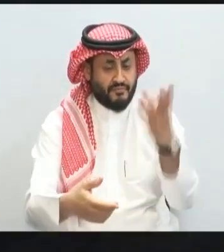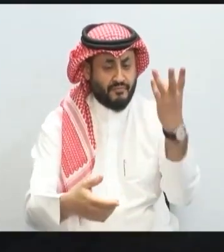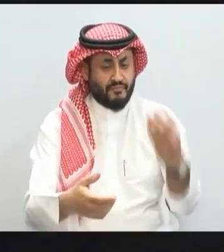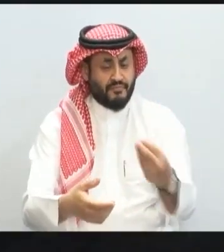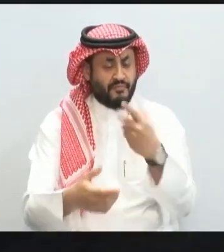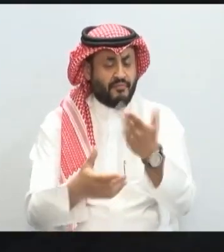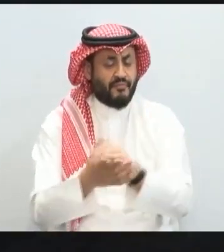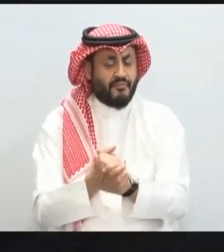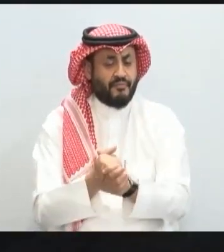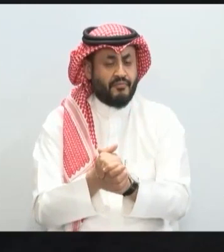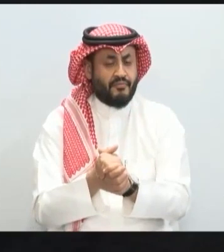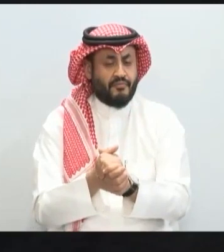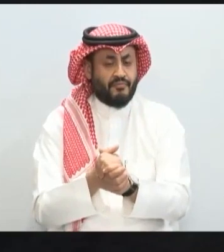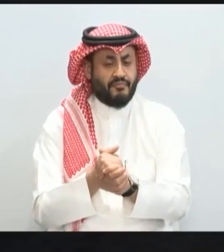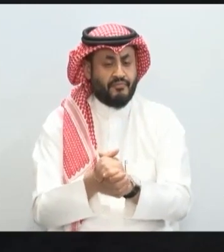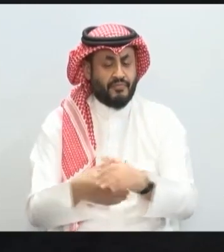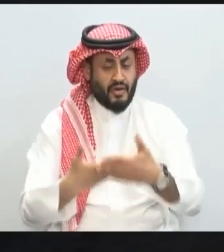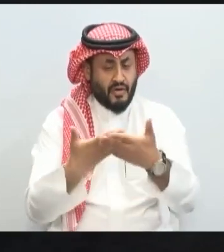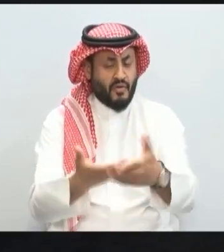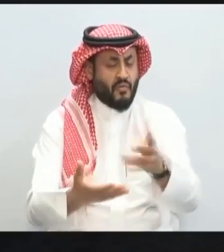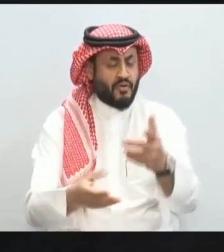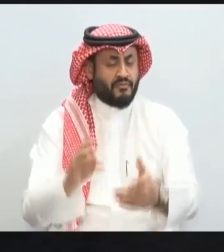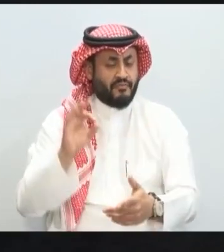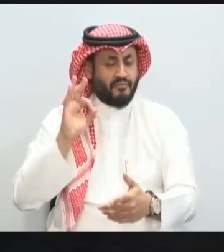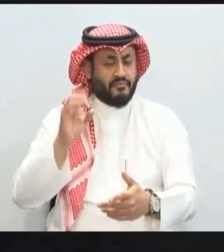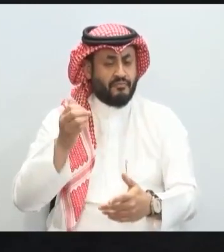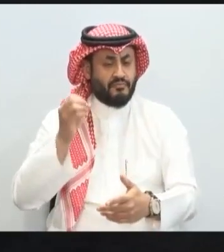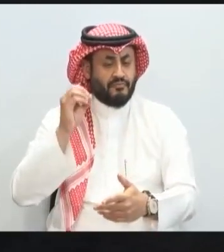What did Fadwa serve at dinner?